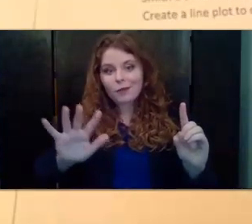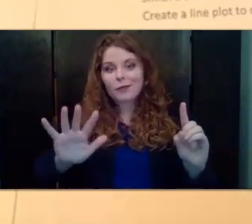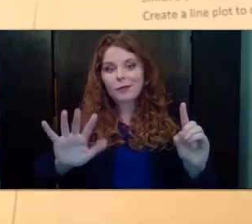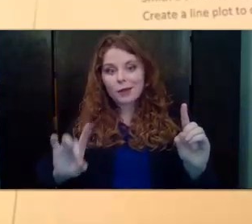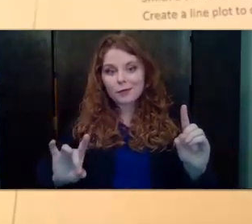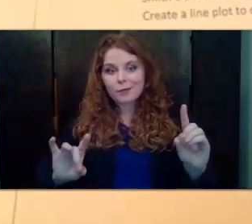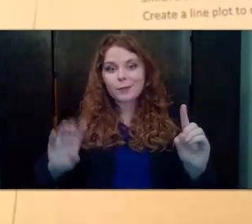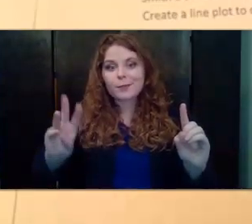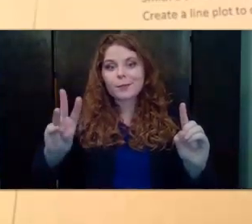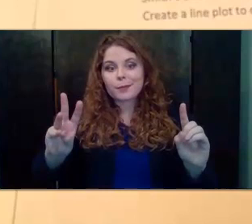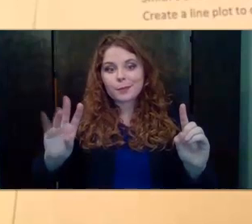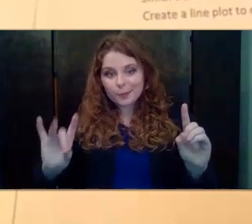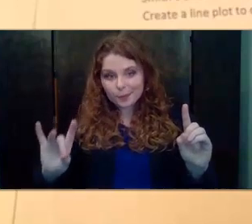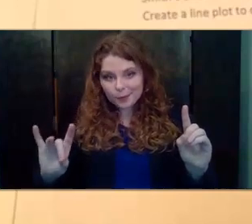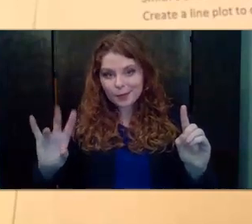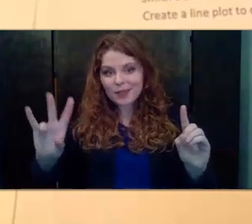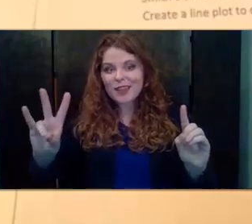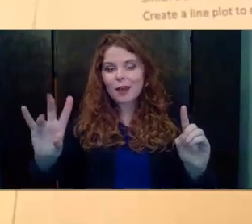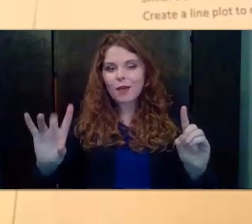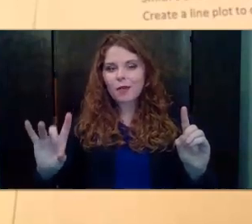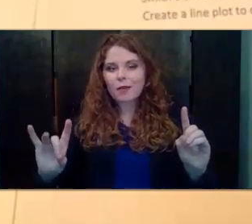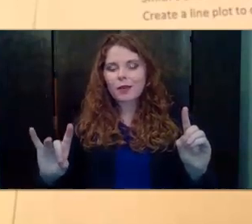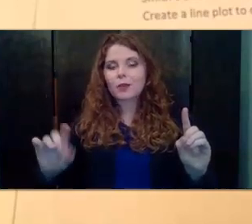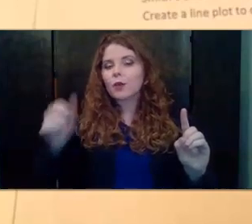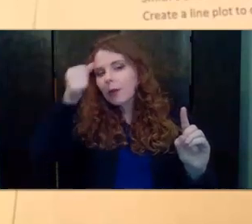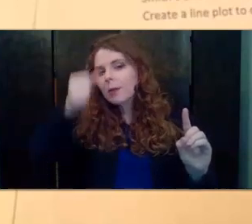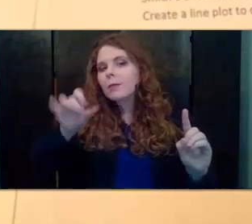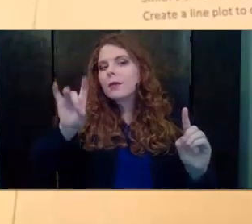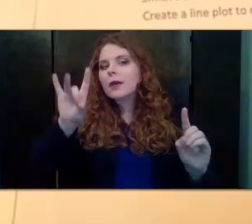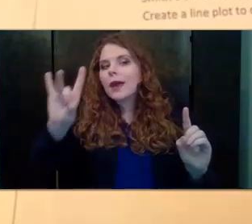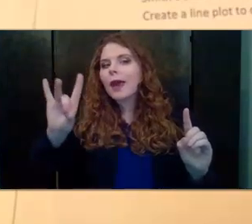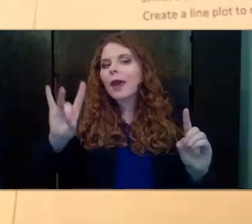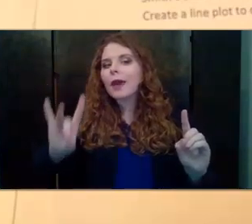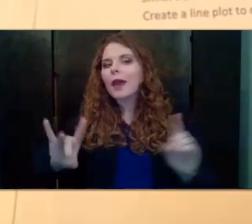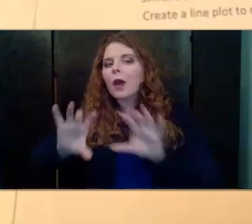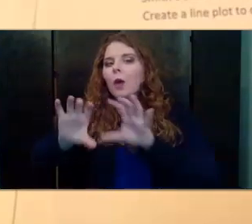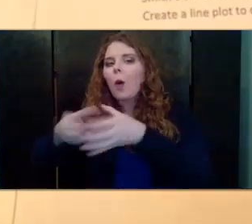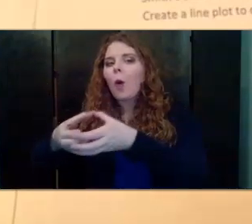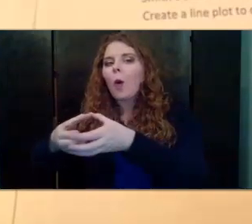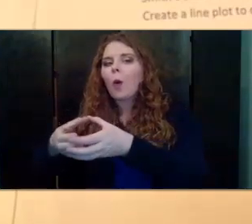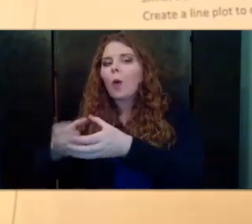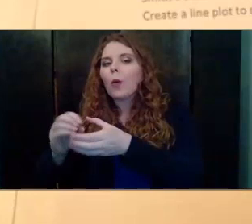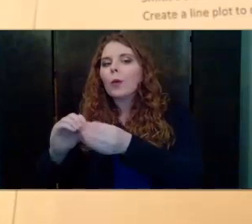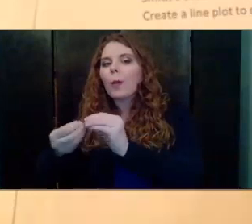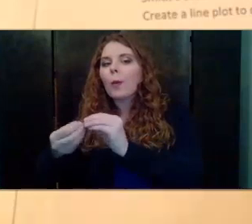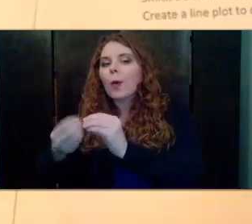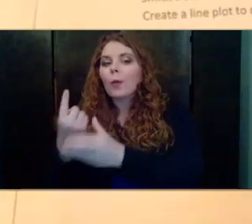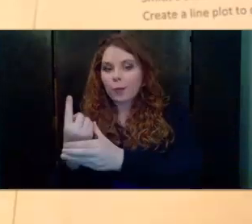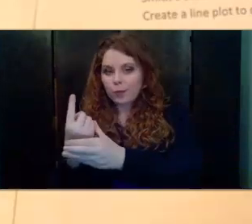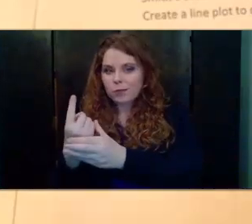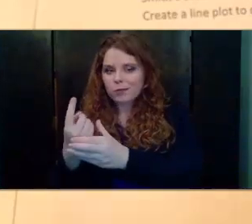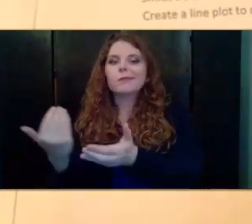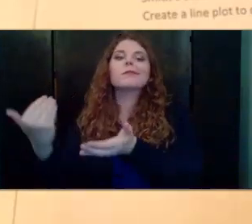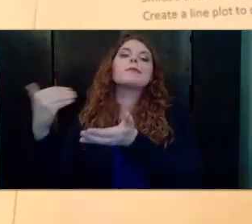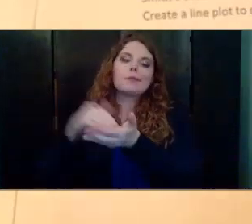7/8. And then what would be 8/8 also represents our whole number 1. And I'm going to start the